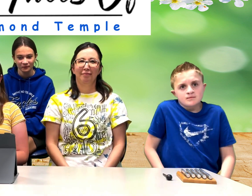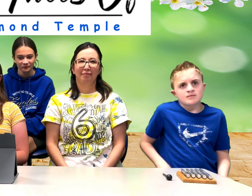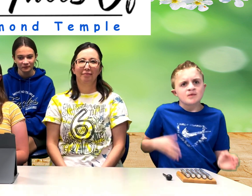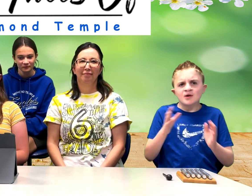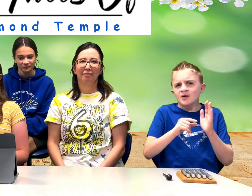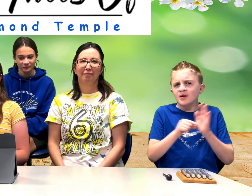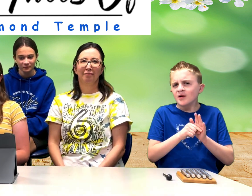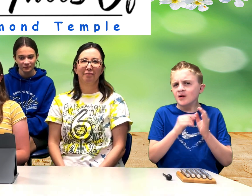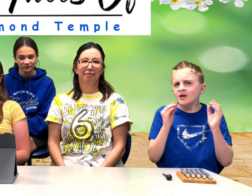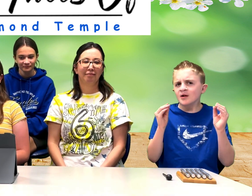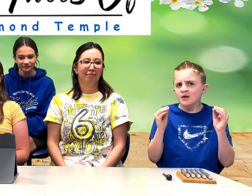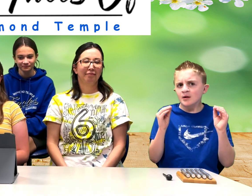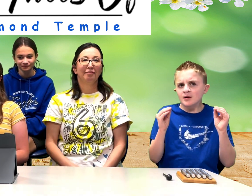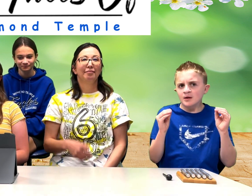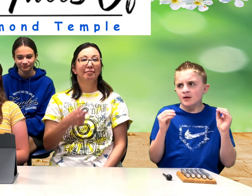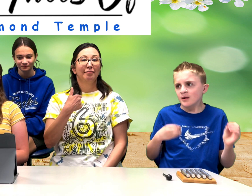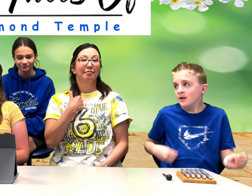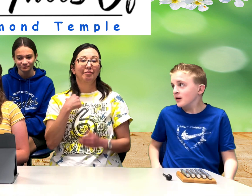teach?